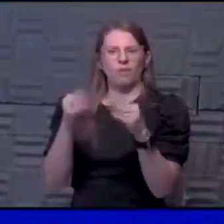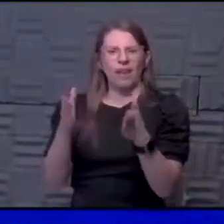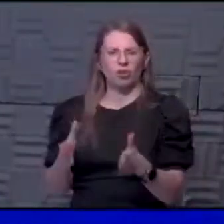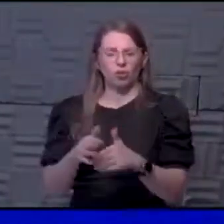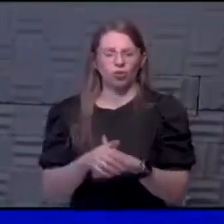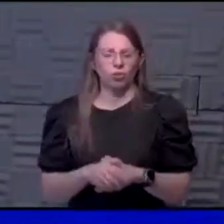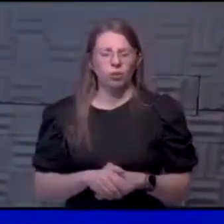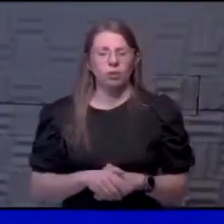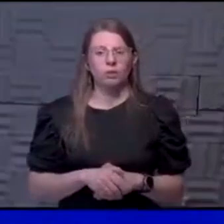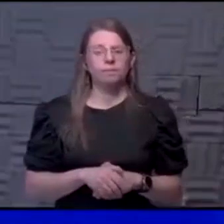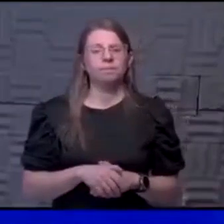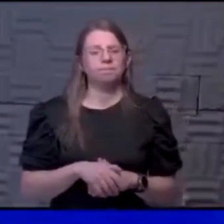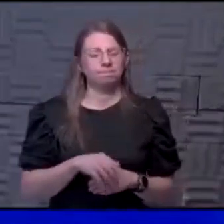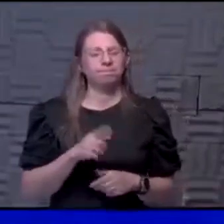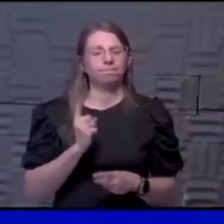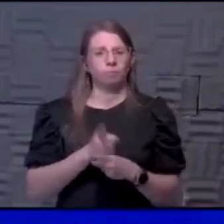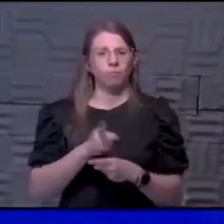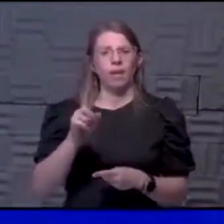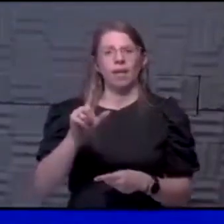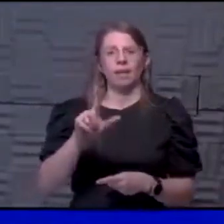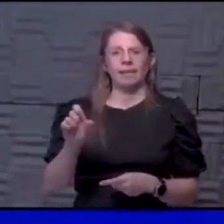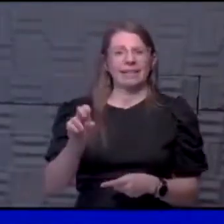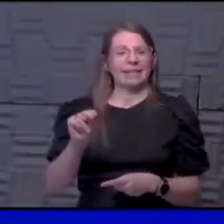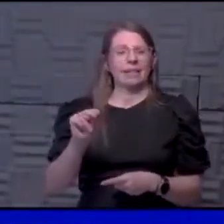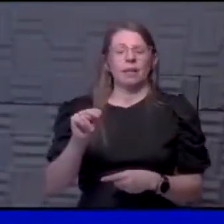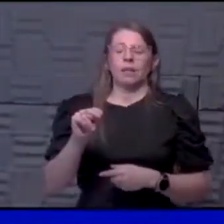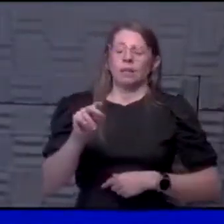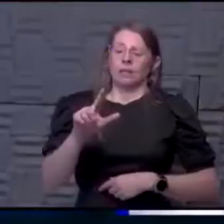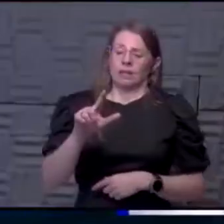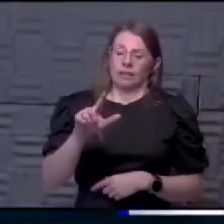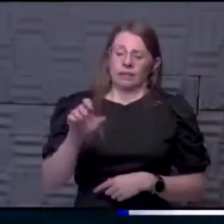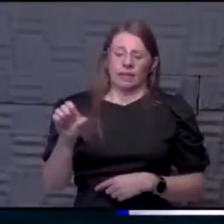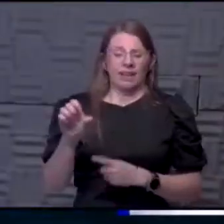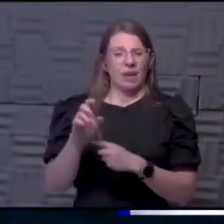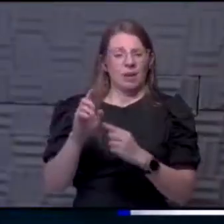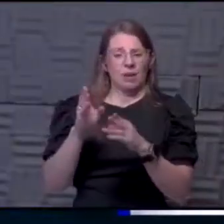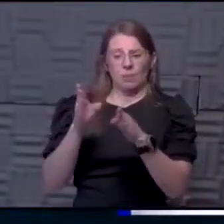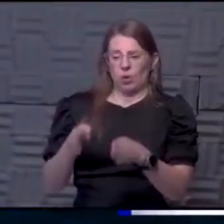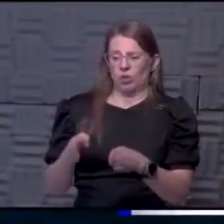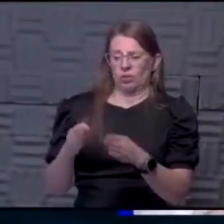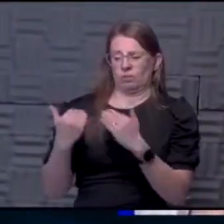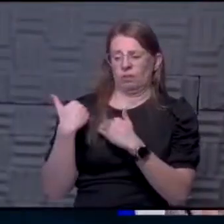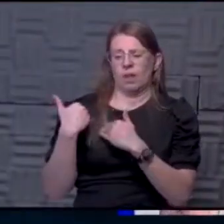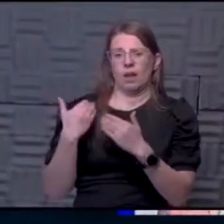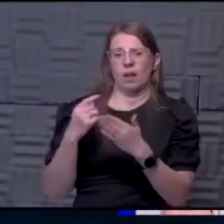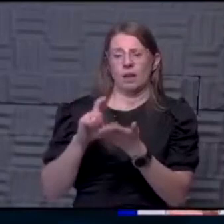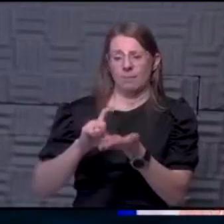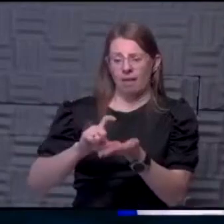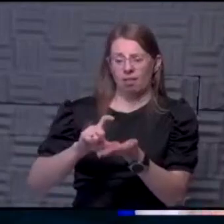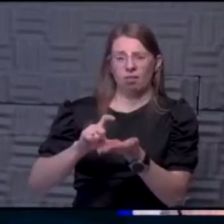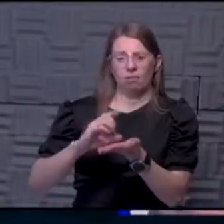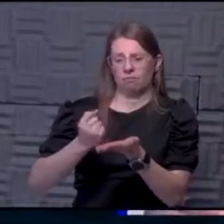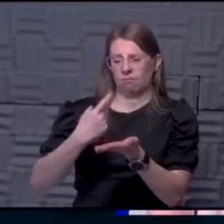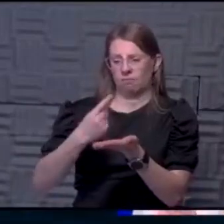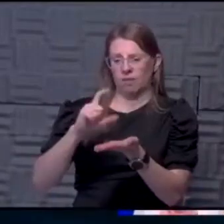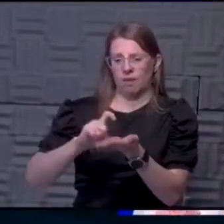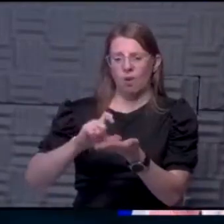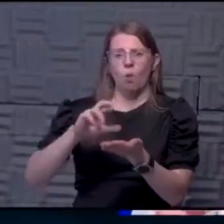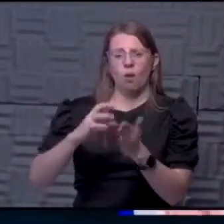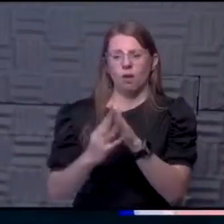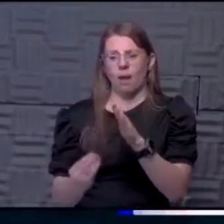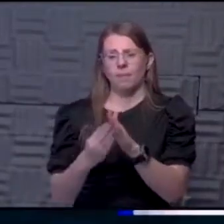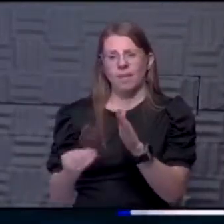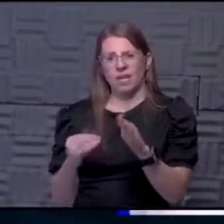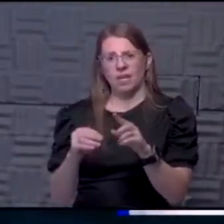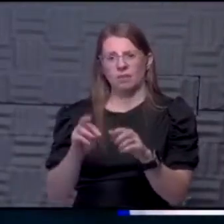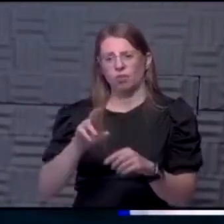at the beginning of the show, that's going to be really kind of personal responsibility. As you mentioned, they could bring a pill bottle, they could bring a note from their physician, they could bring a copy of their